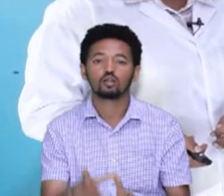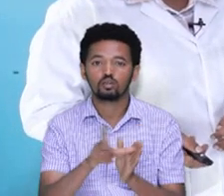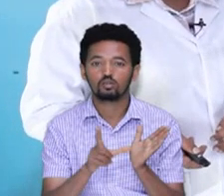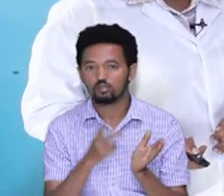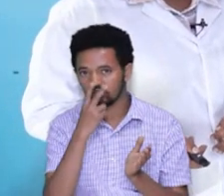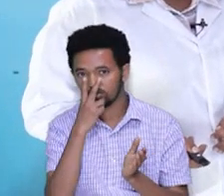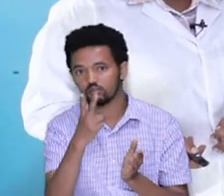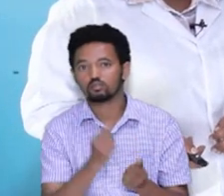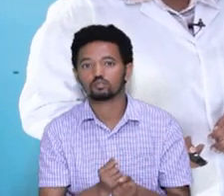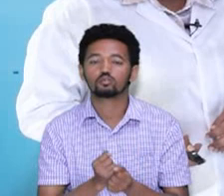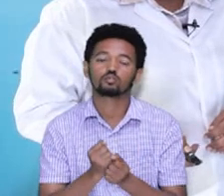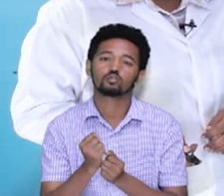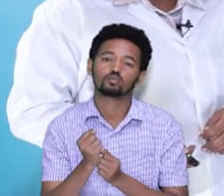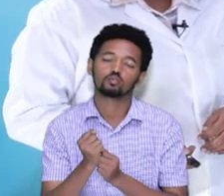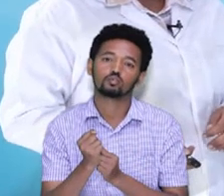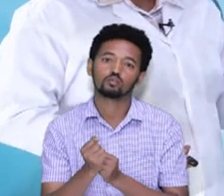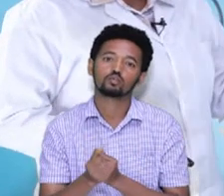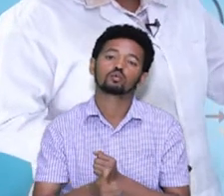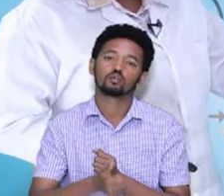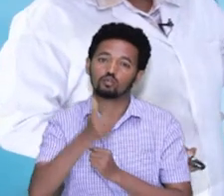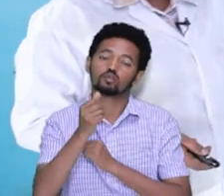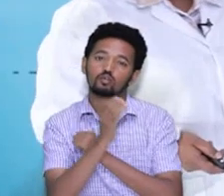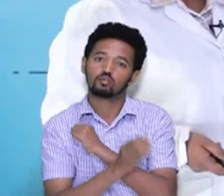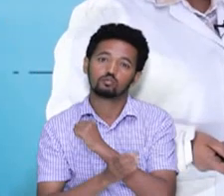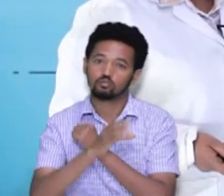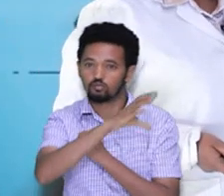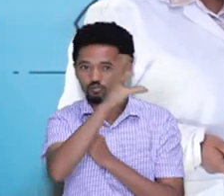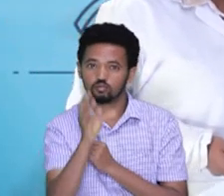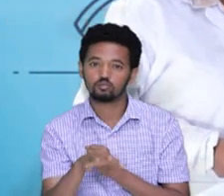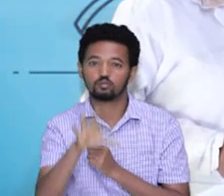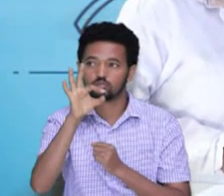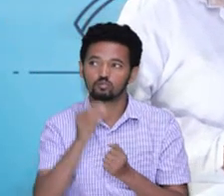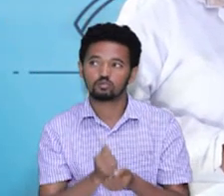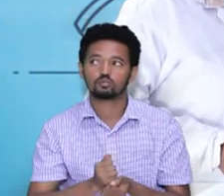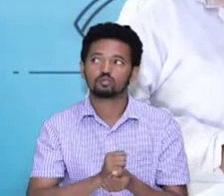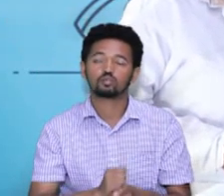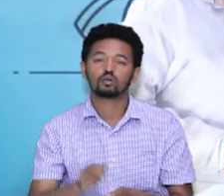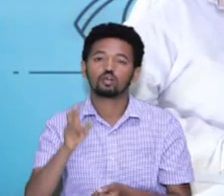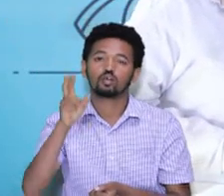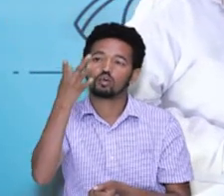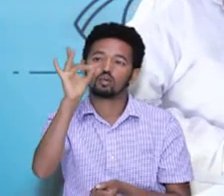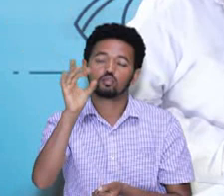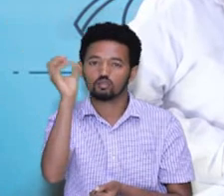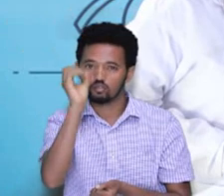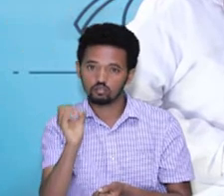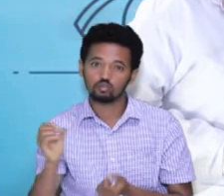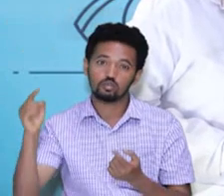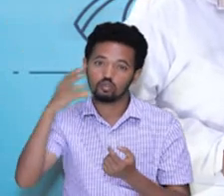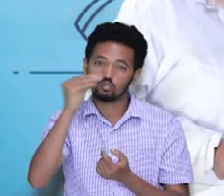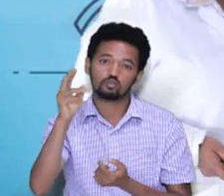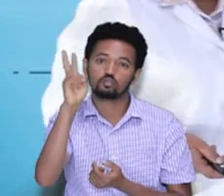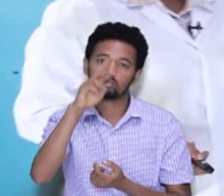the absolute location of Eastern Africa. Eastern Africa, located 80 degrees north and 27